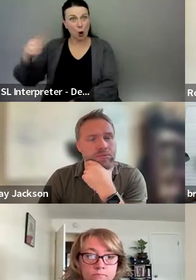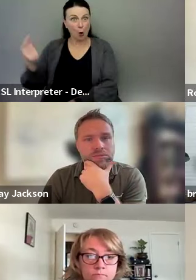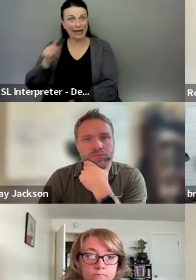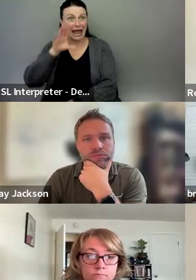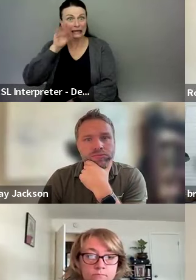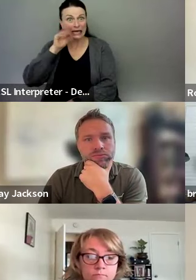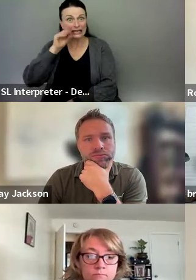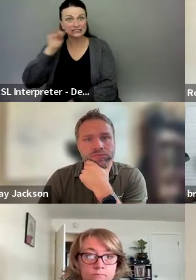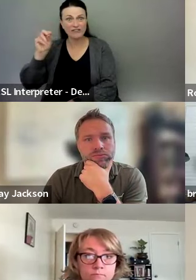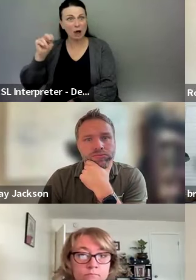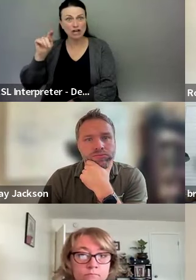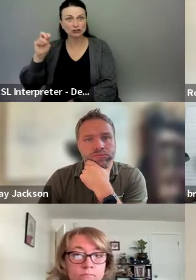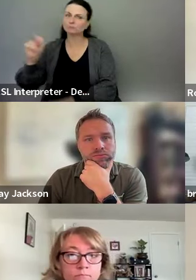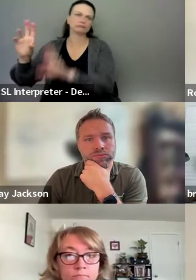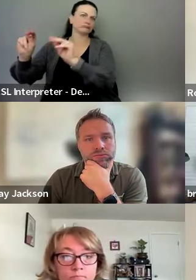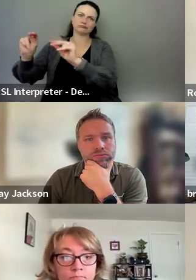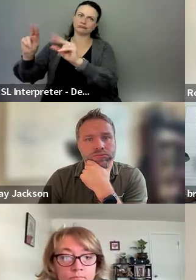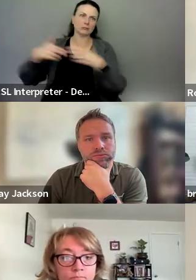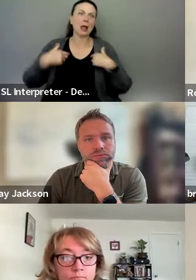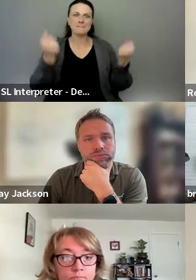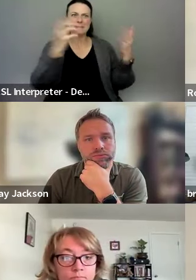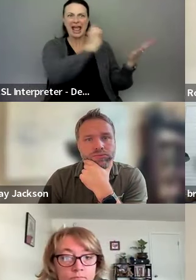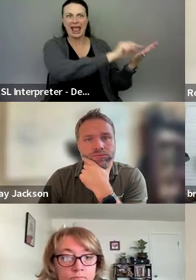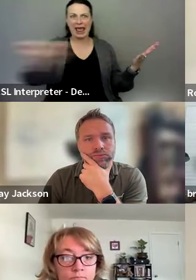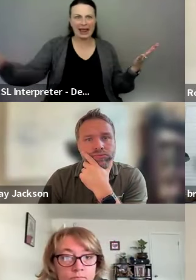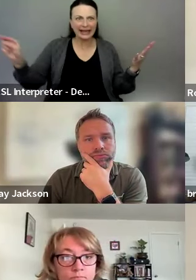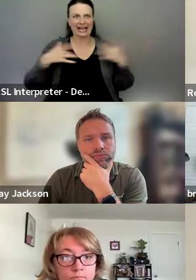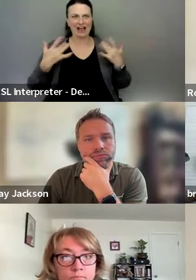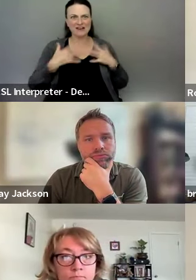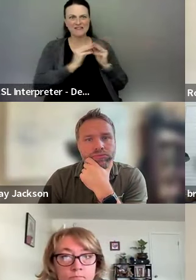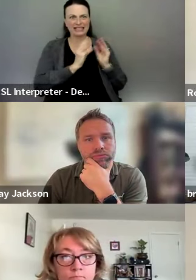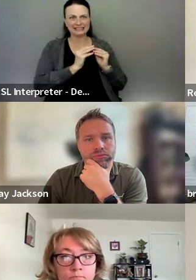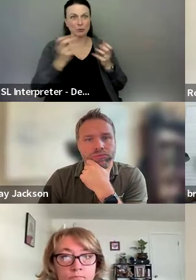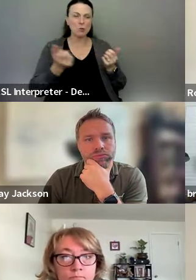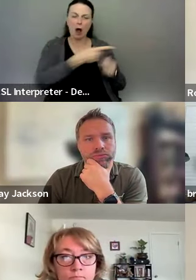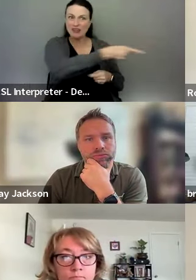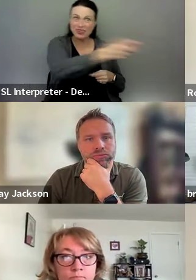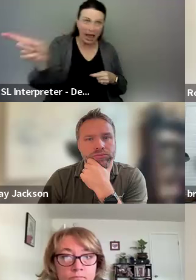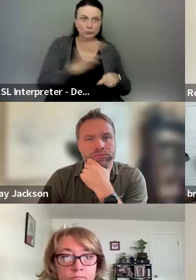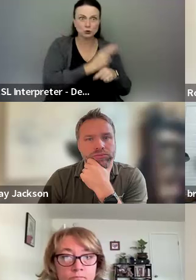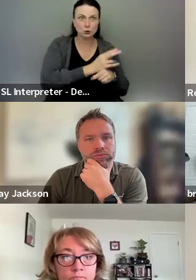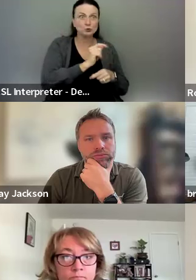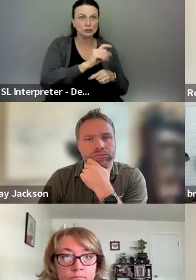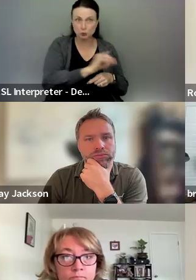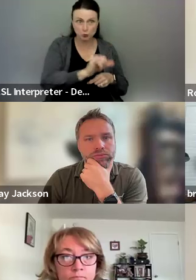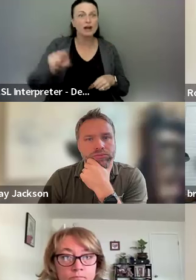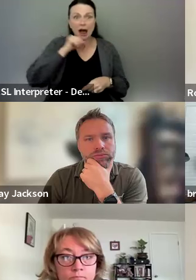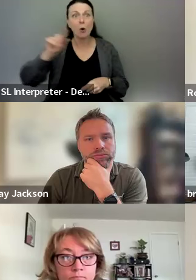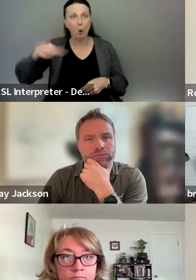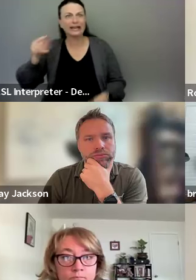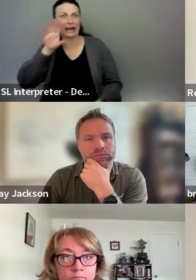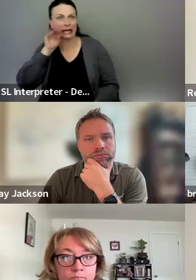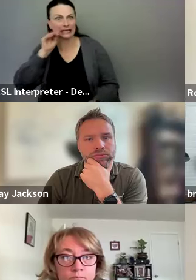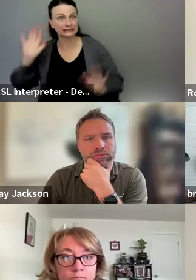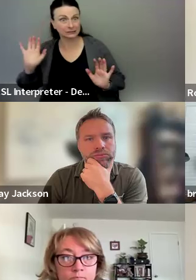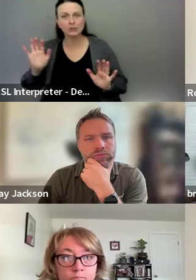There are a bunch of events, and we want them to use that, use those resources as well. So I think